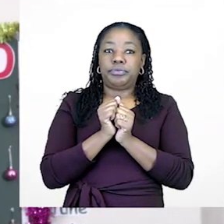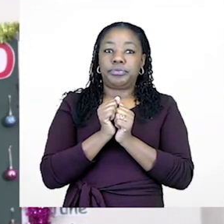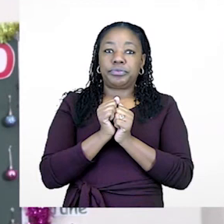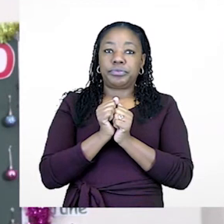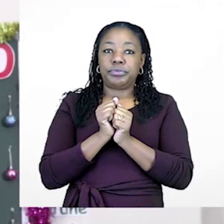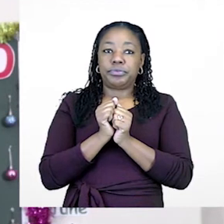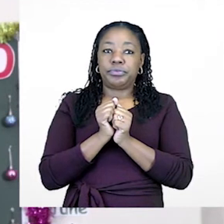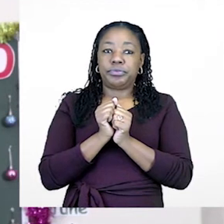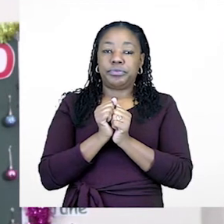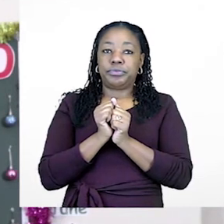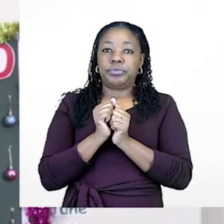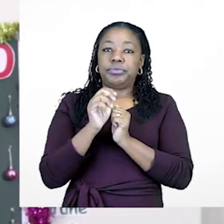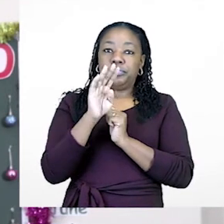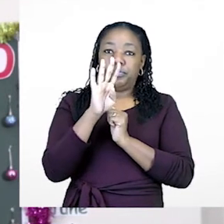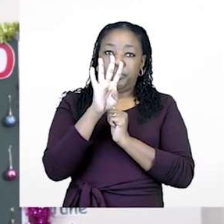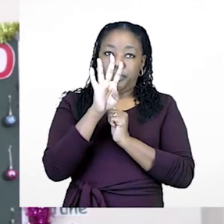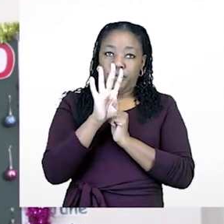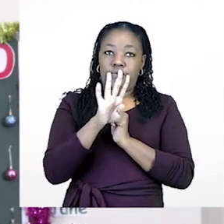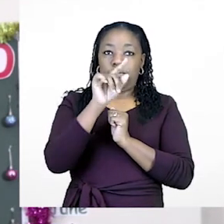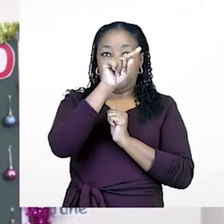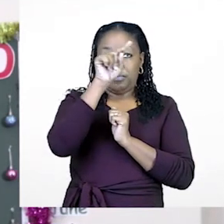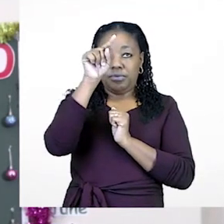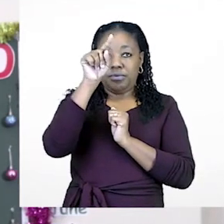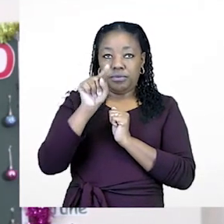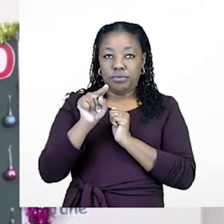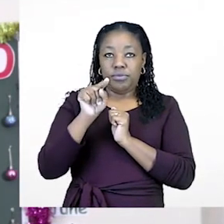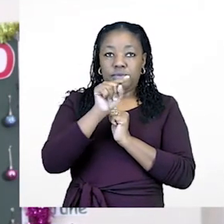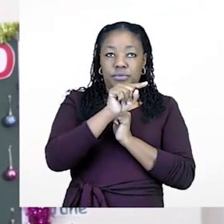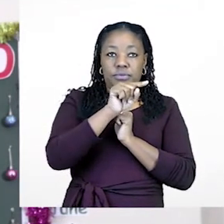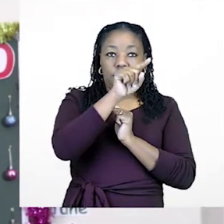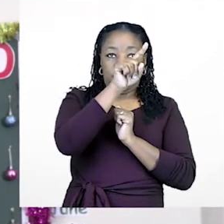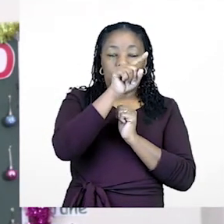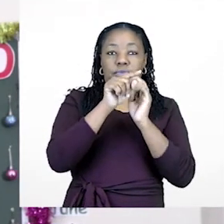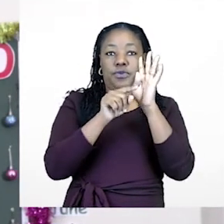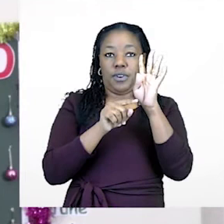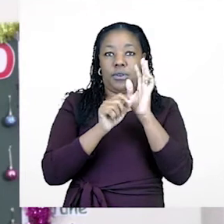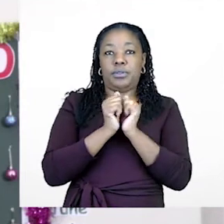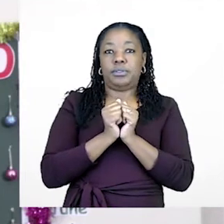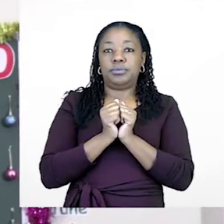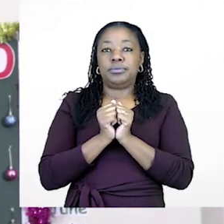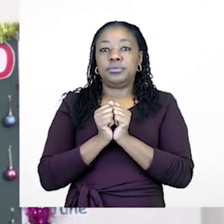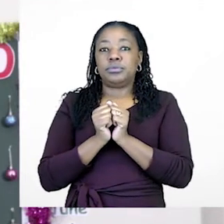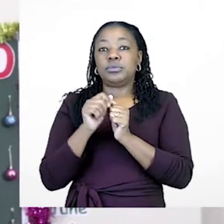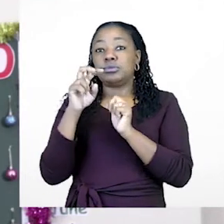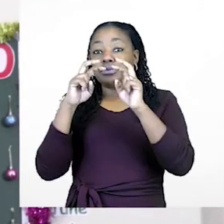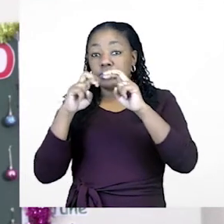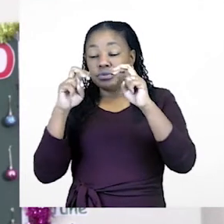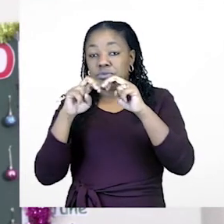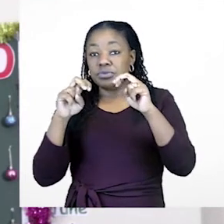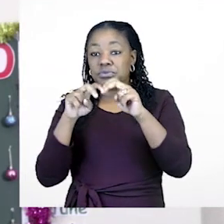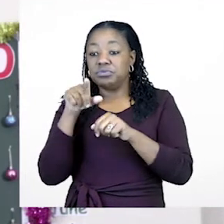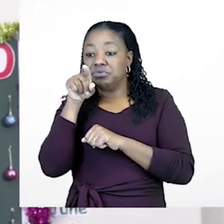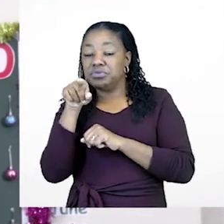that has 4 sides. And we're going to come here and we're going to start somewhere. Maybe let's start